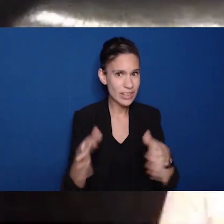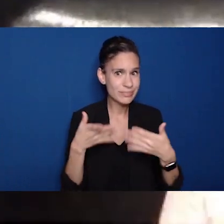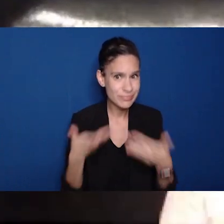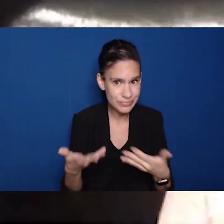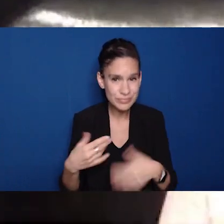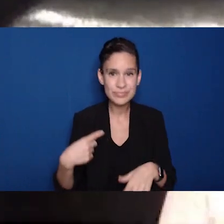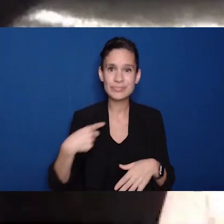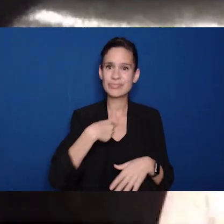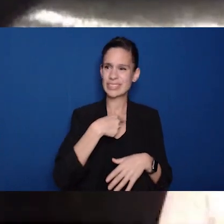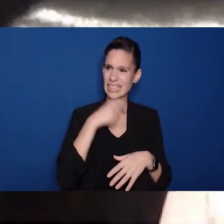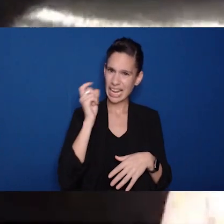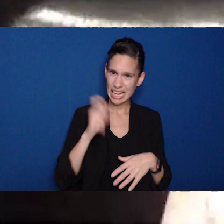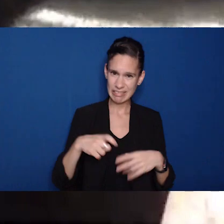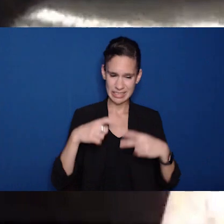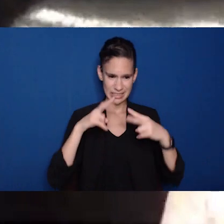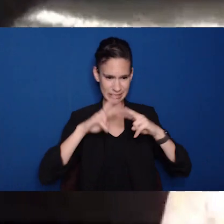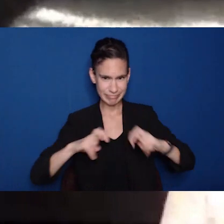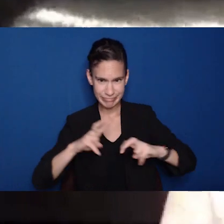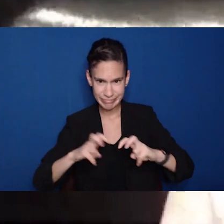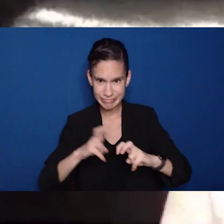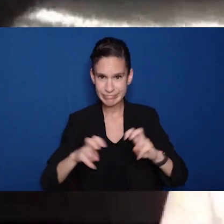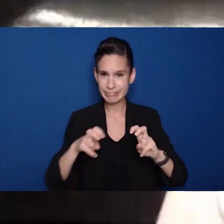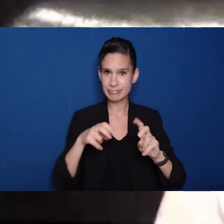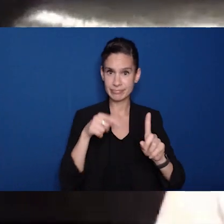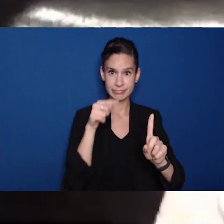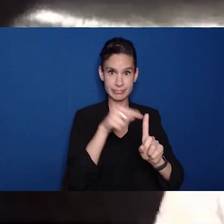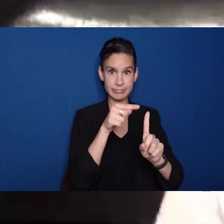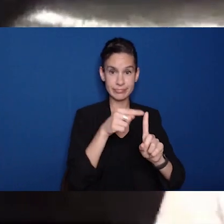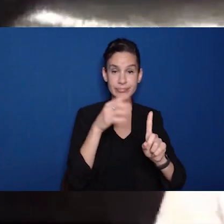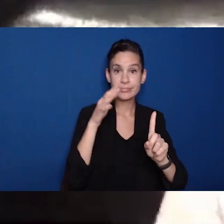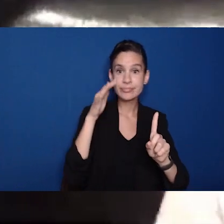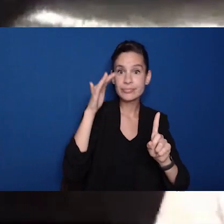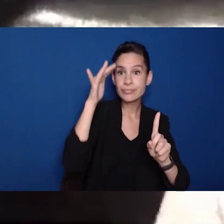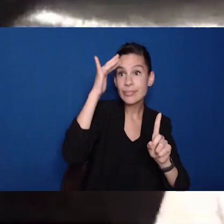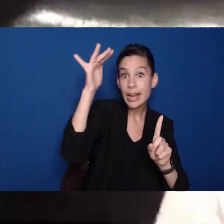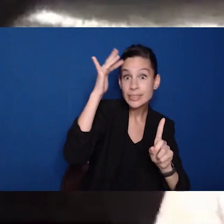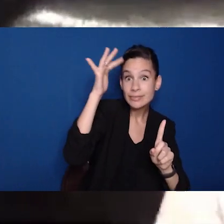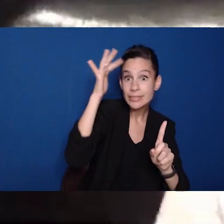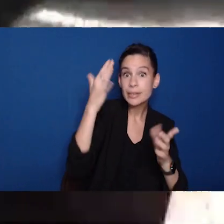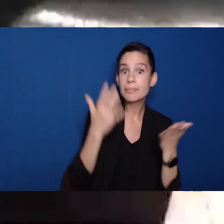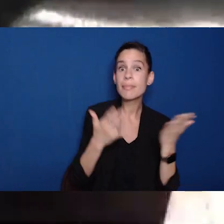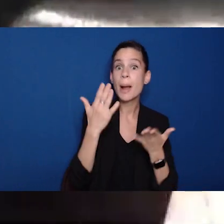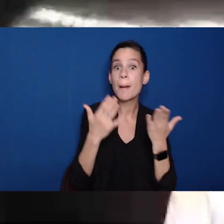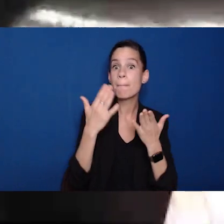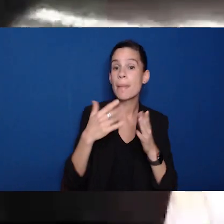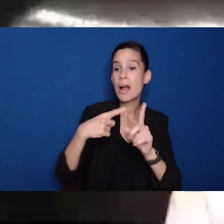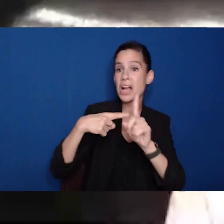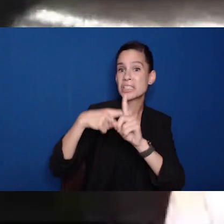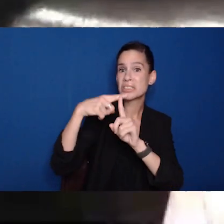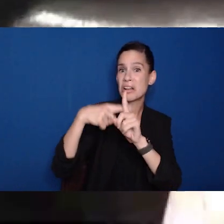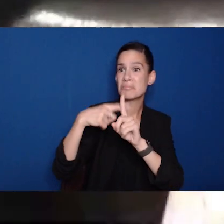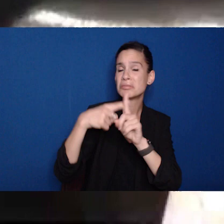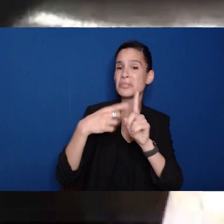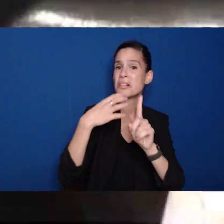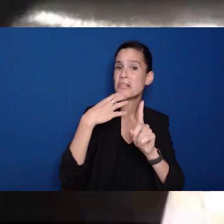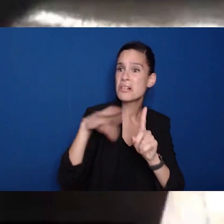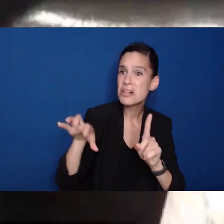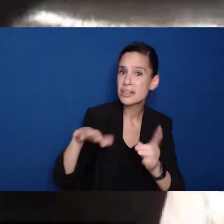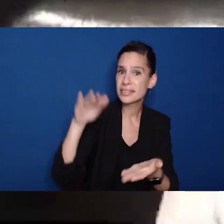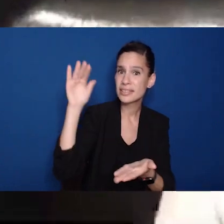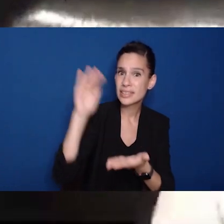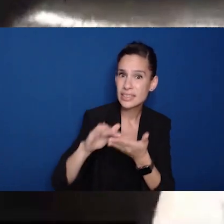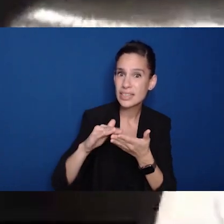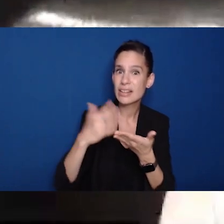resistance comes in, where you now start analyzing science and some of these former theories to say maybe climate does play a role in terms of temperature.